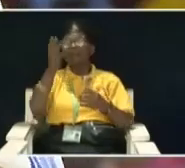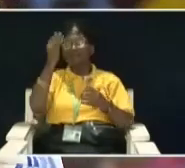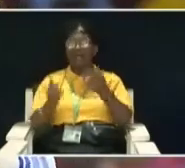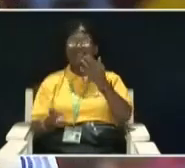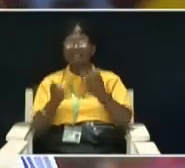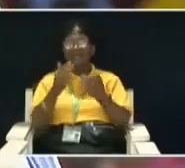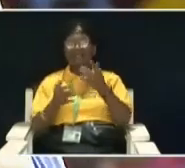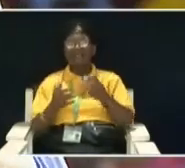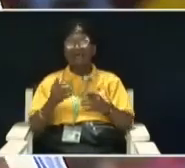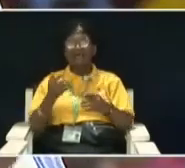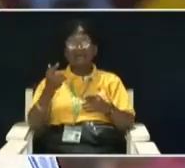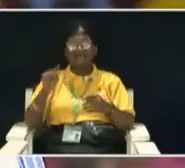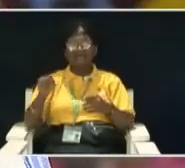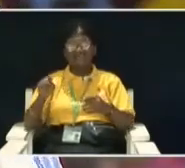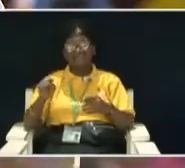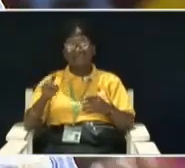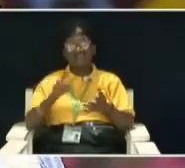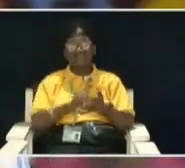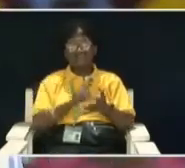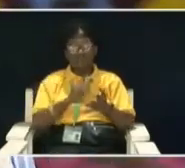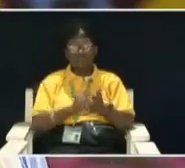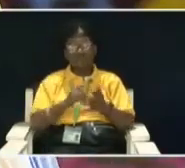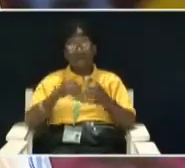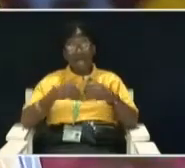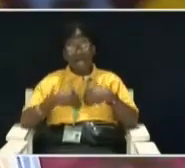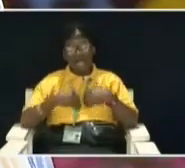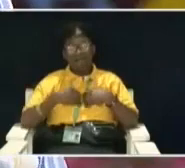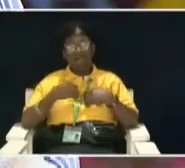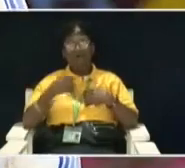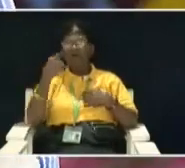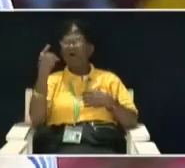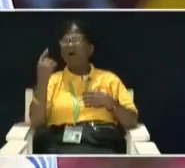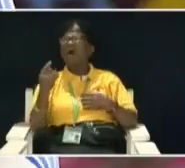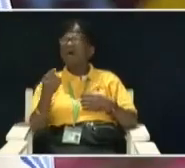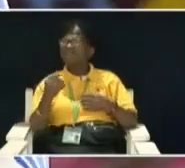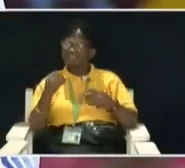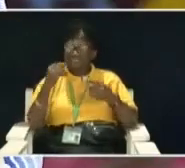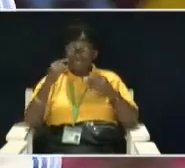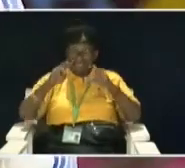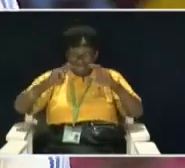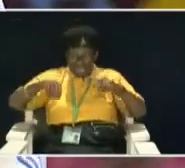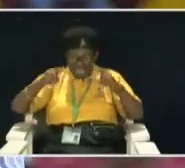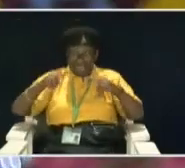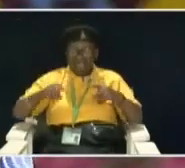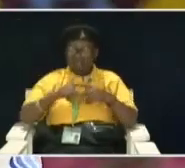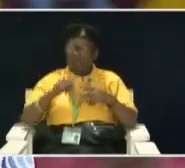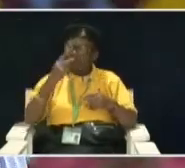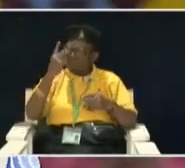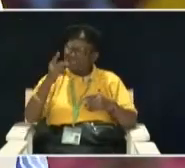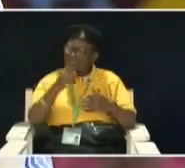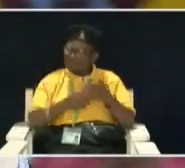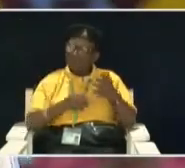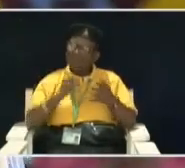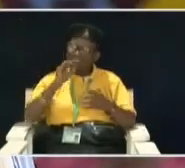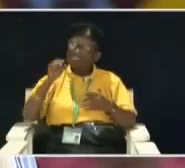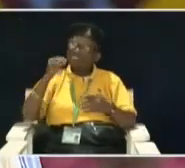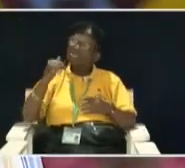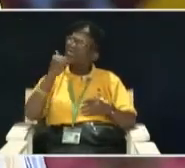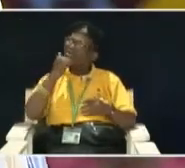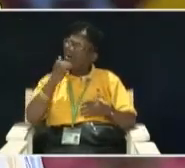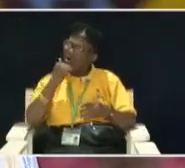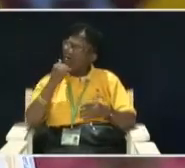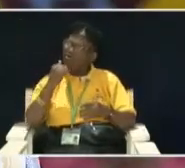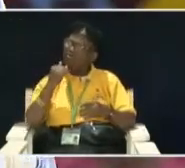is causing him pain inside his throat. Whatever it was, the consuming fire took care of